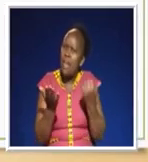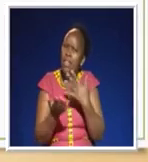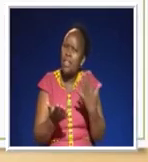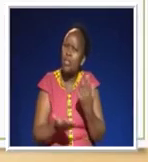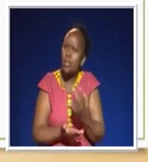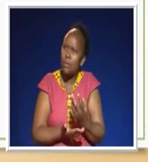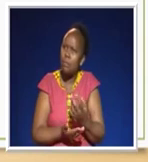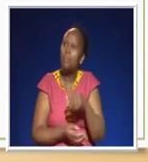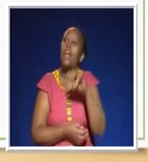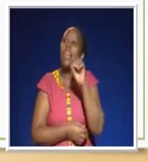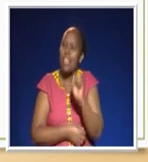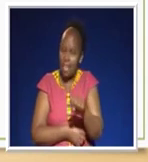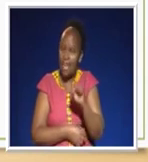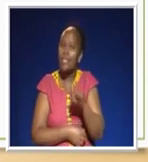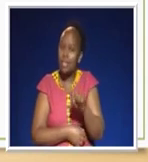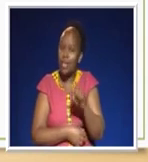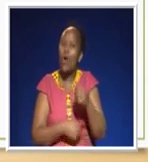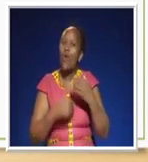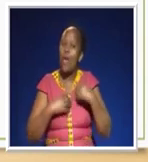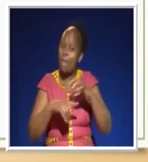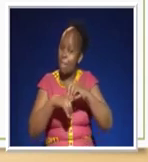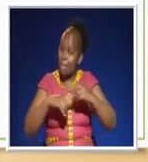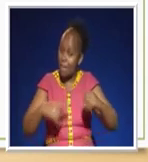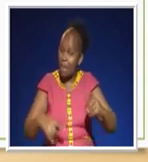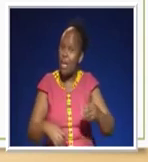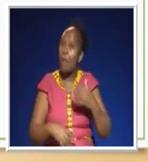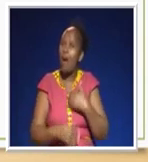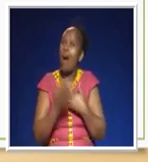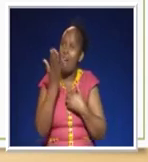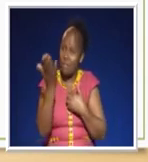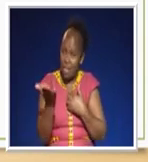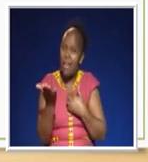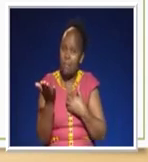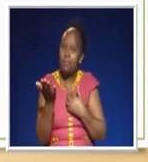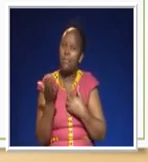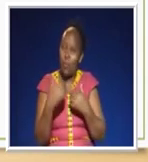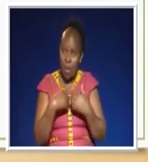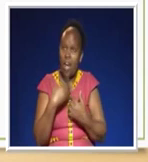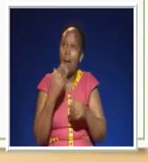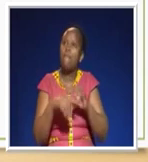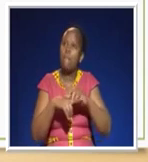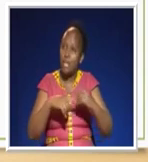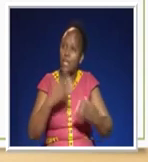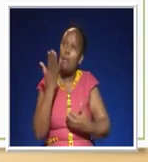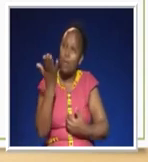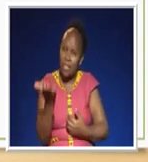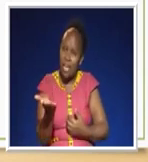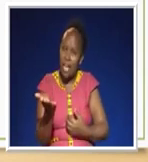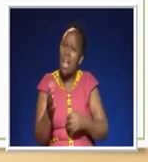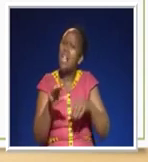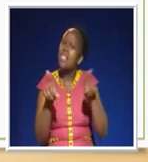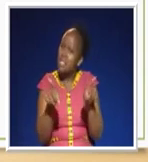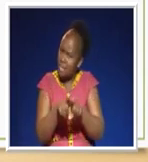Ah, yes. We have some vegetable cuttings. We have some vegetable cuttings, and those